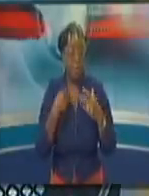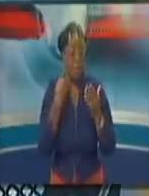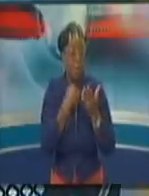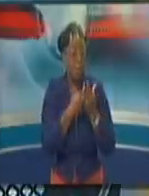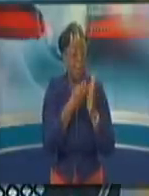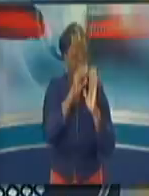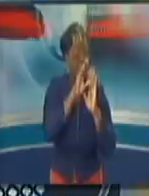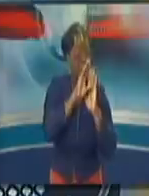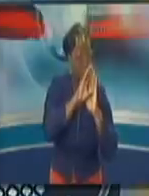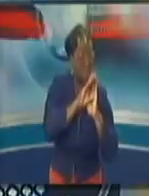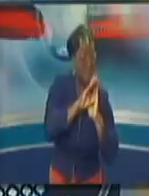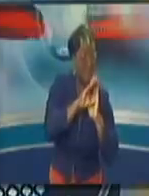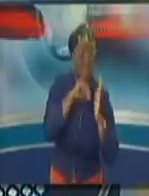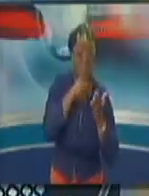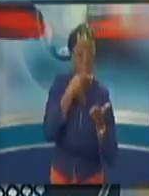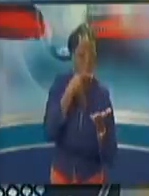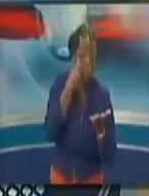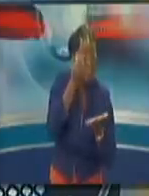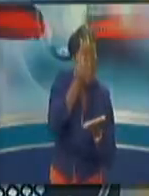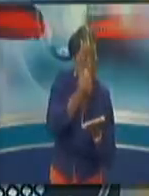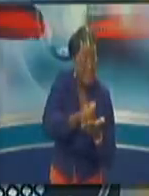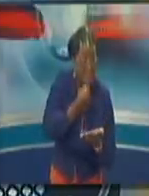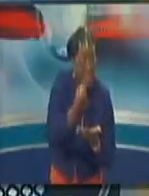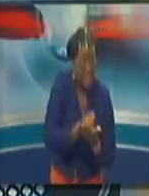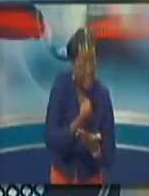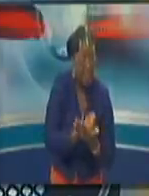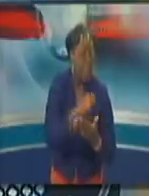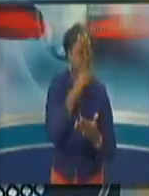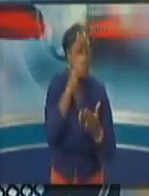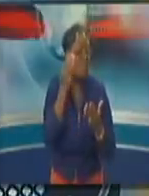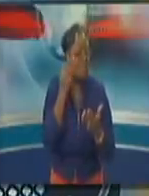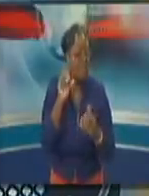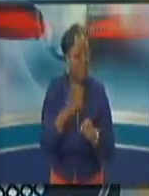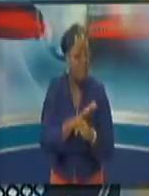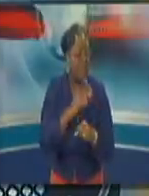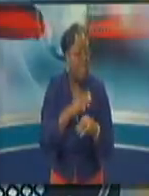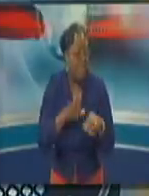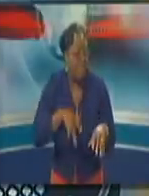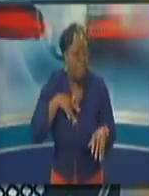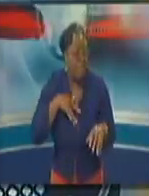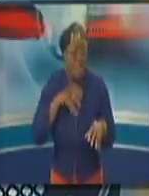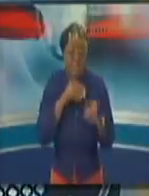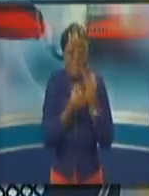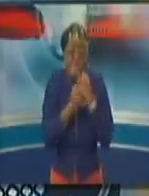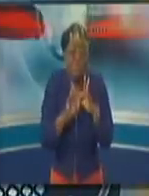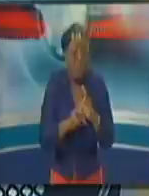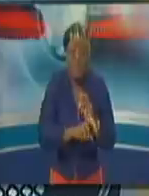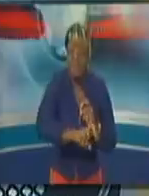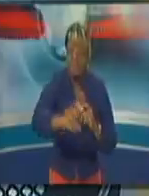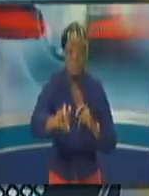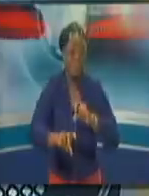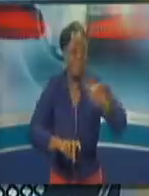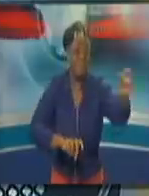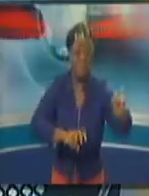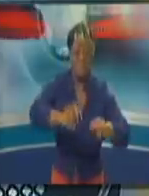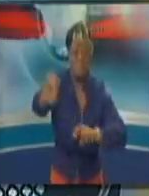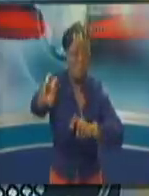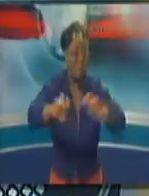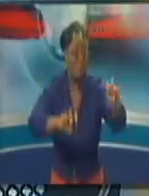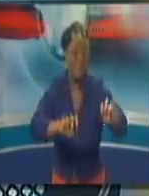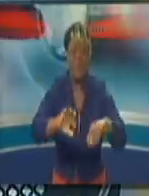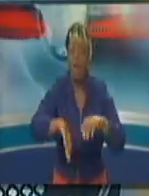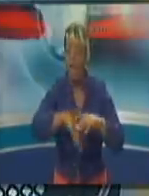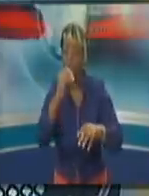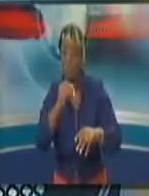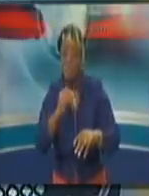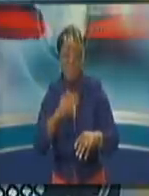due to not being able to work, if you feel as though you've lost your sense of freedom because you can't go or you shouldn't go